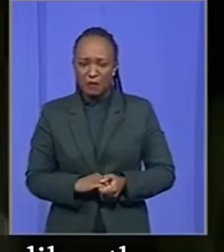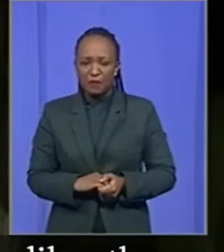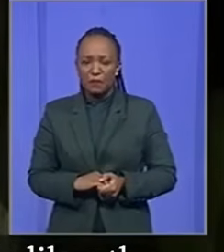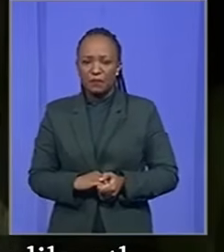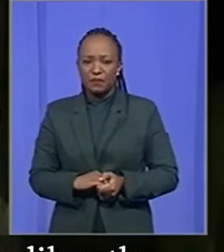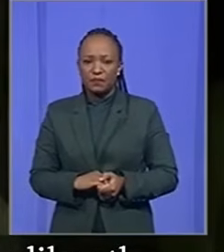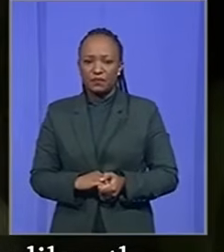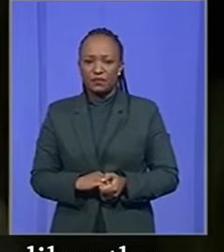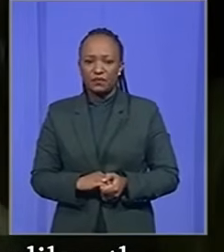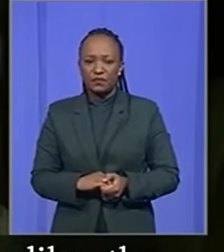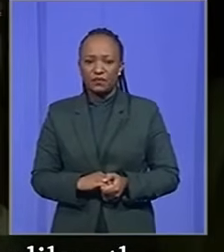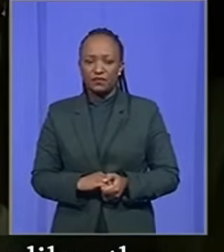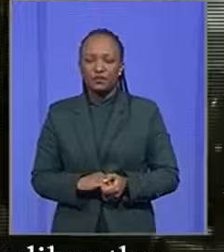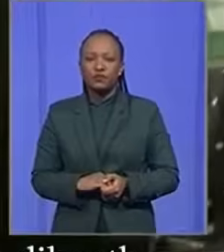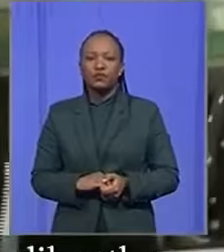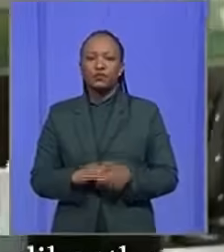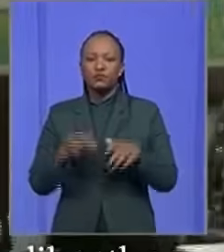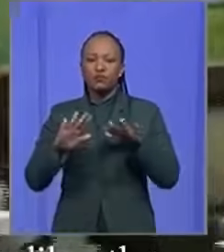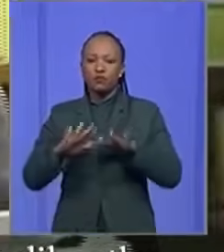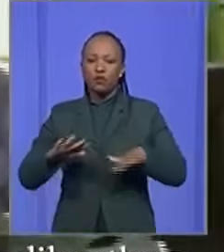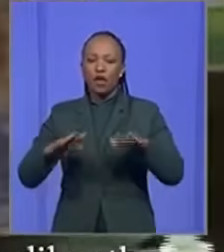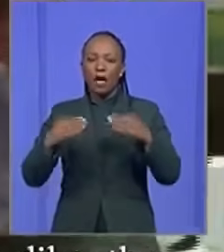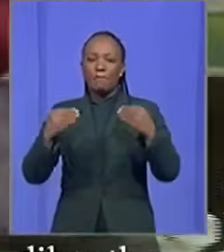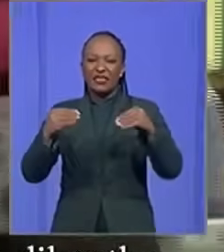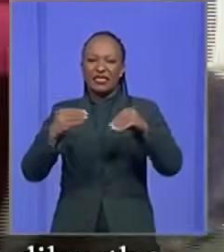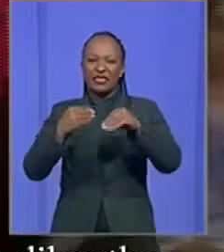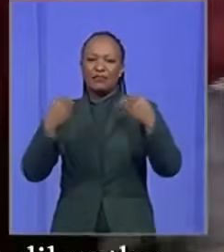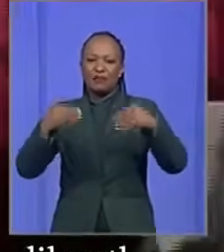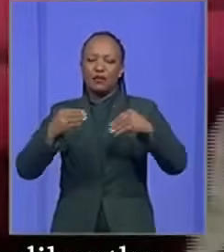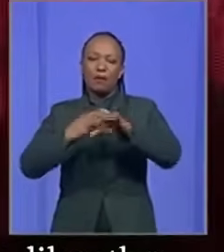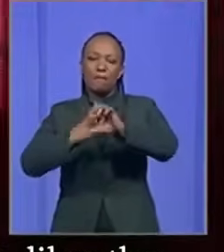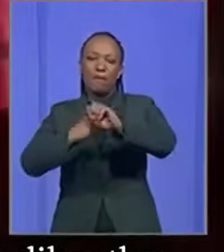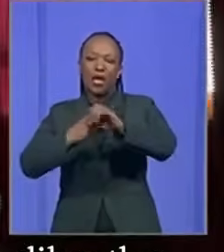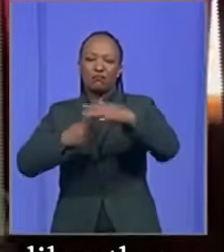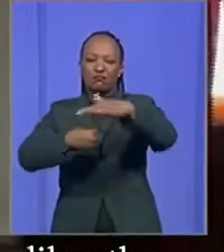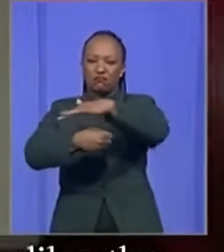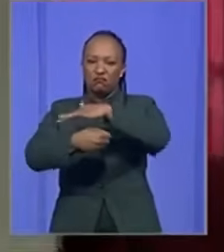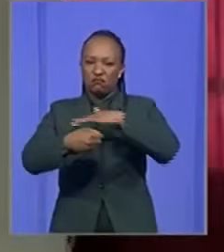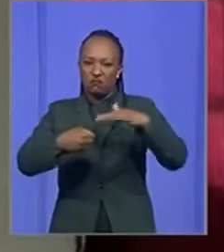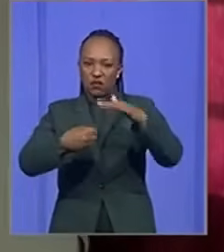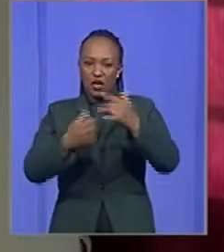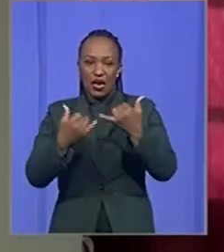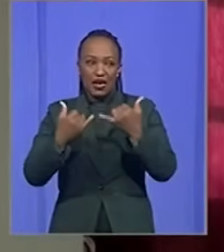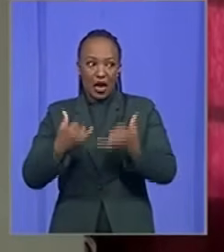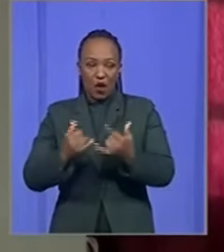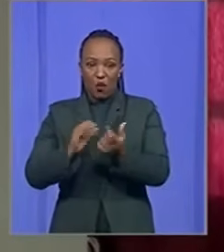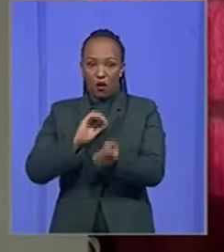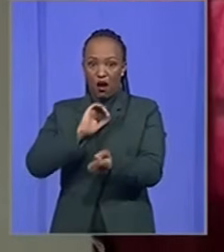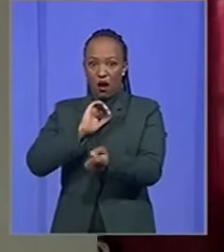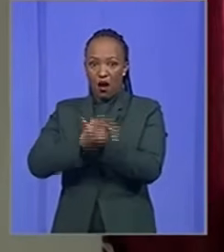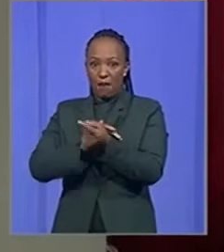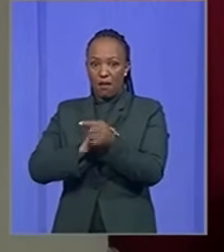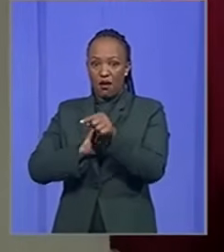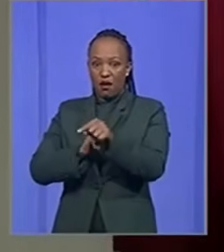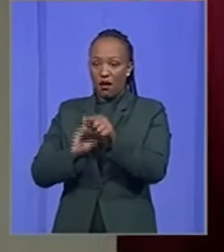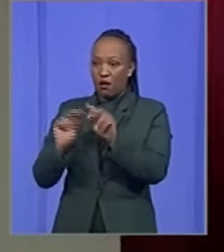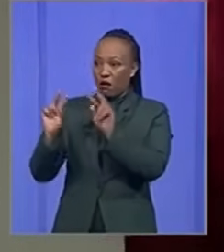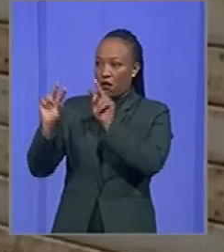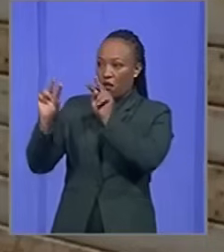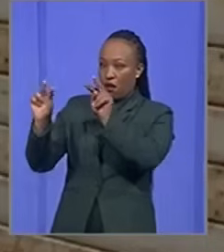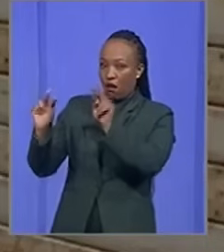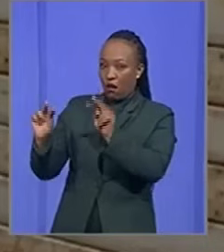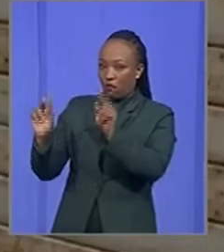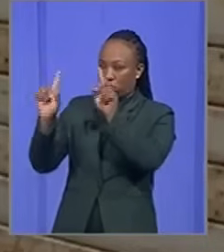market acted on the outcome of exit poll. Just now, what is coming out, the early trends is showing